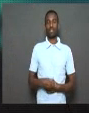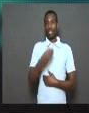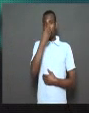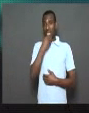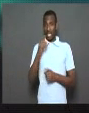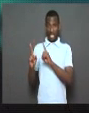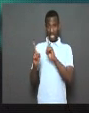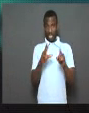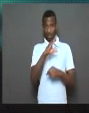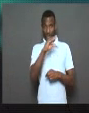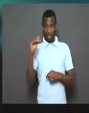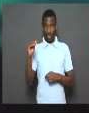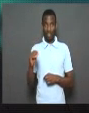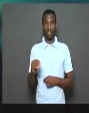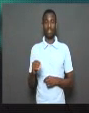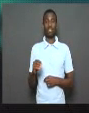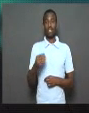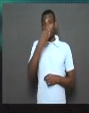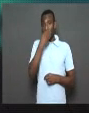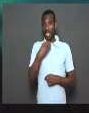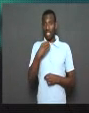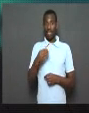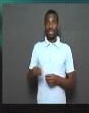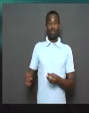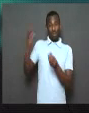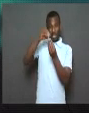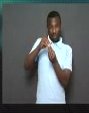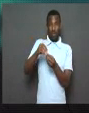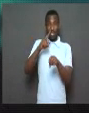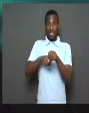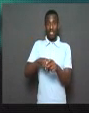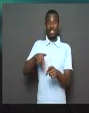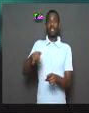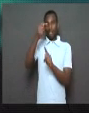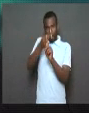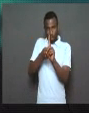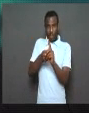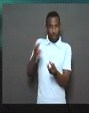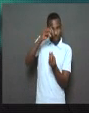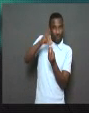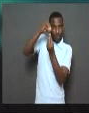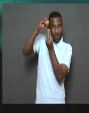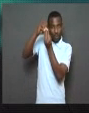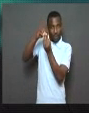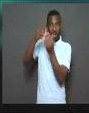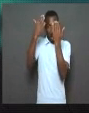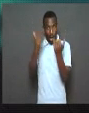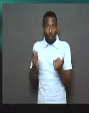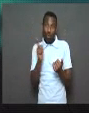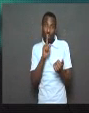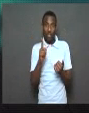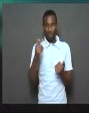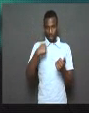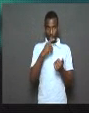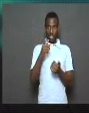heat applied results in a rise in temperature, then we can write